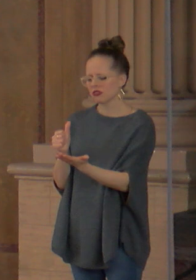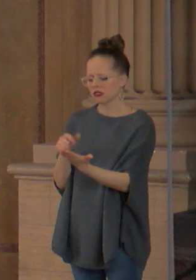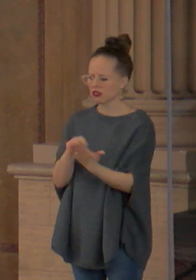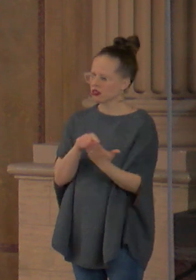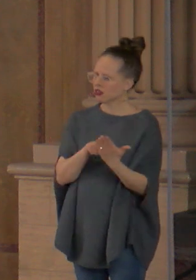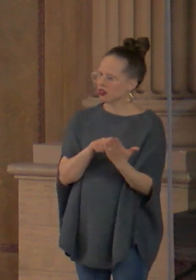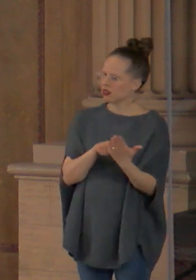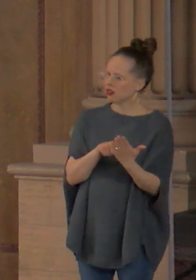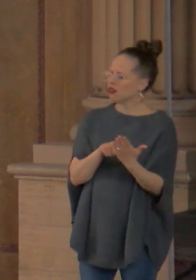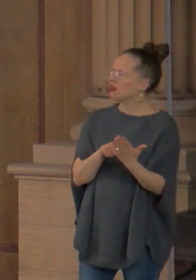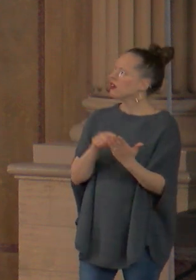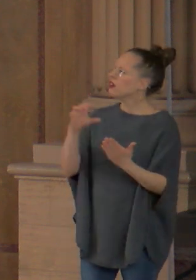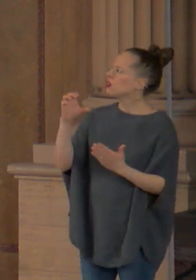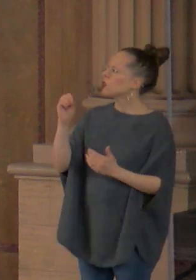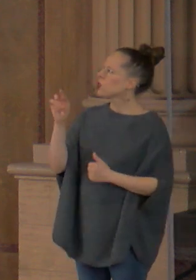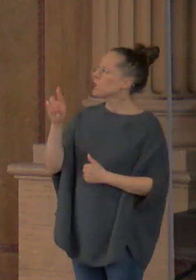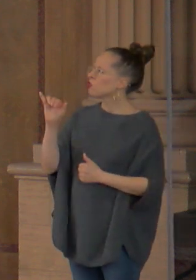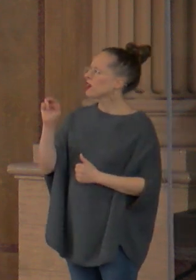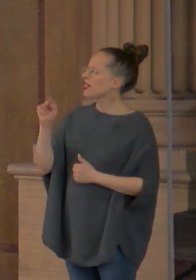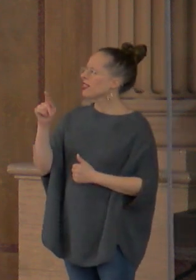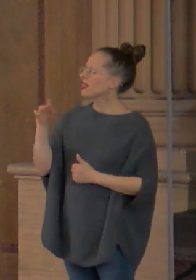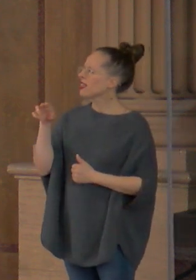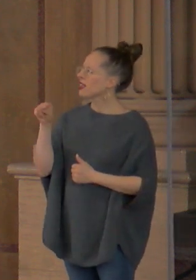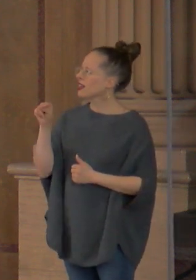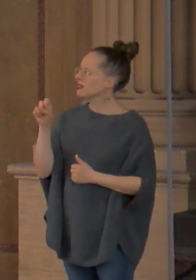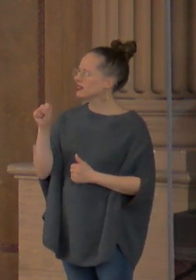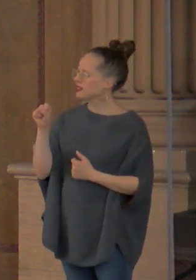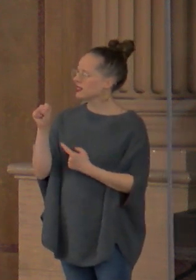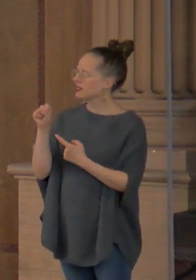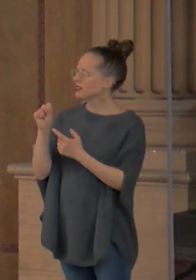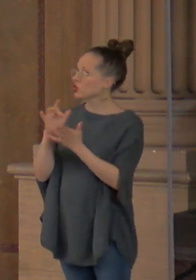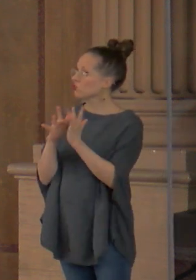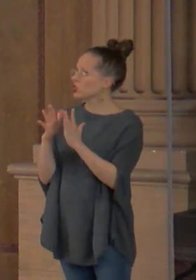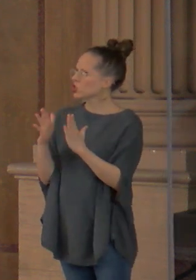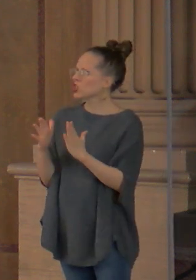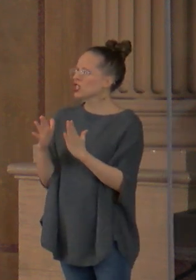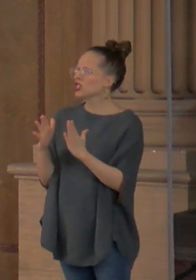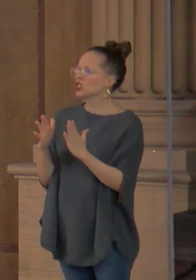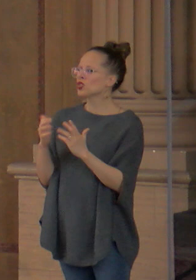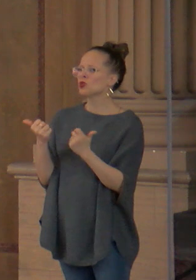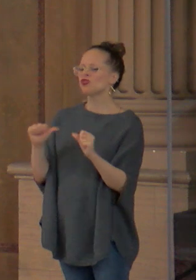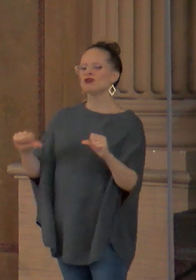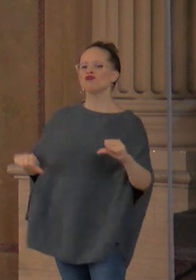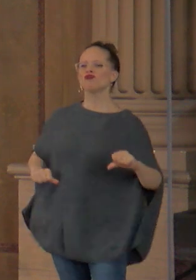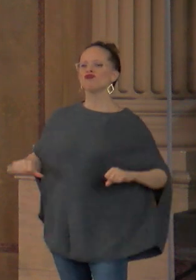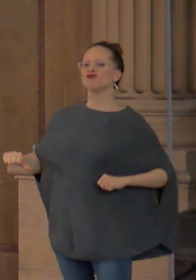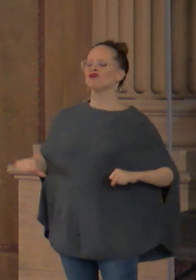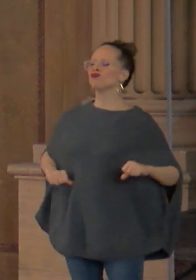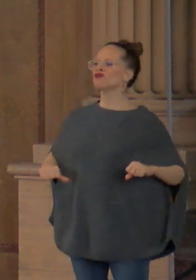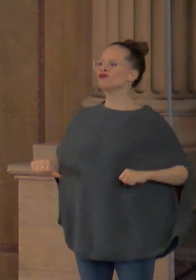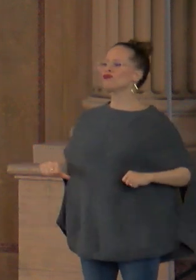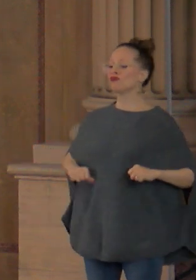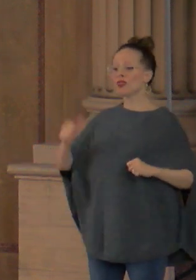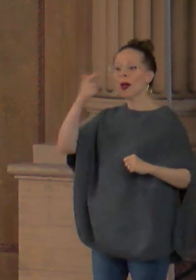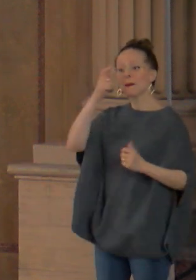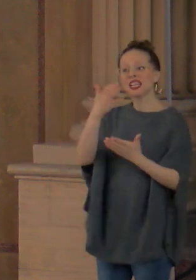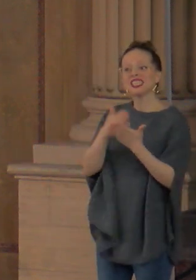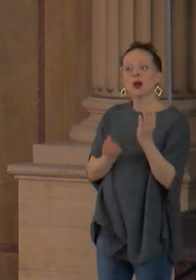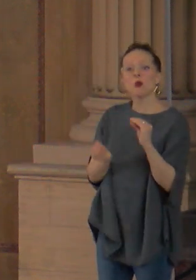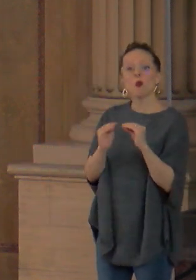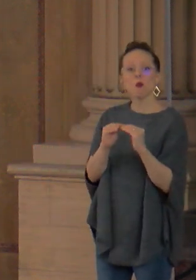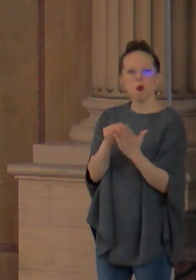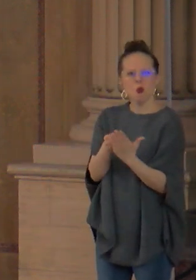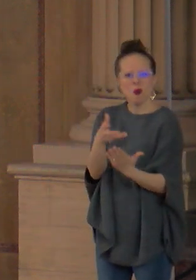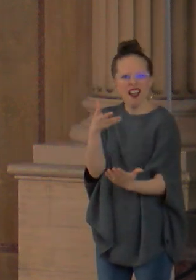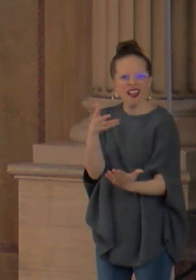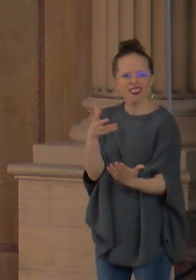So these Corinthian Christians they were using the Lord's Supper to flaunt their superiority. Some of them were more wealthy than the others and so they had more flexible